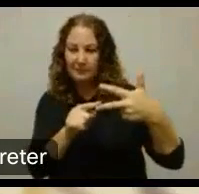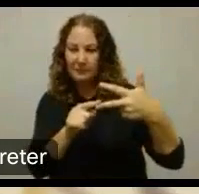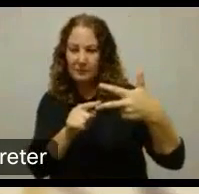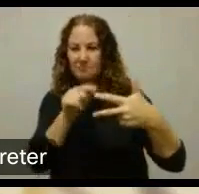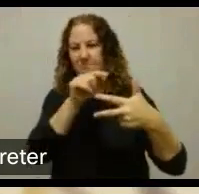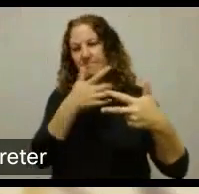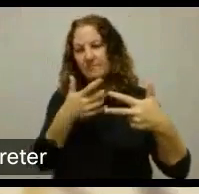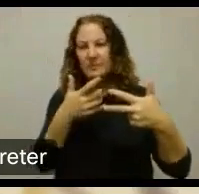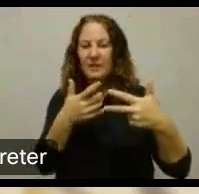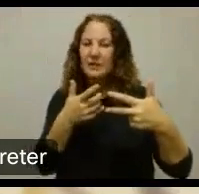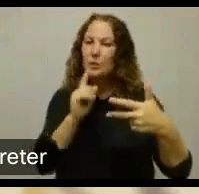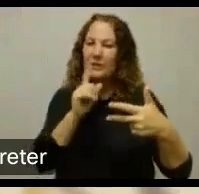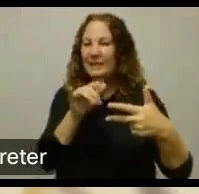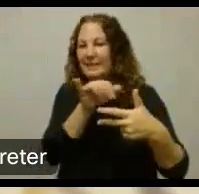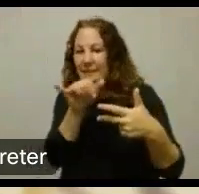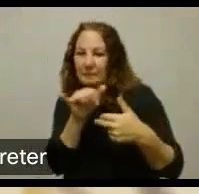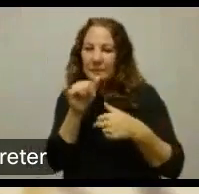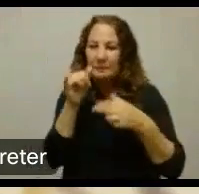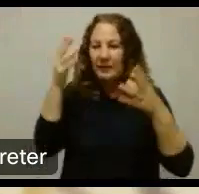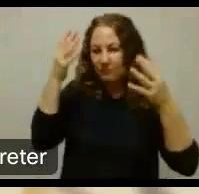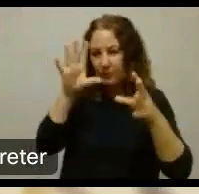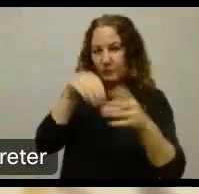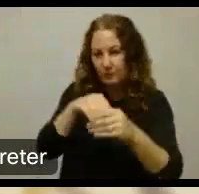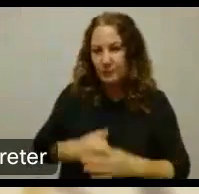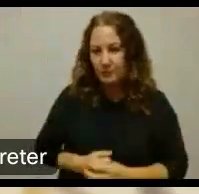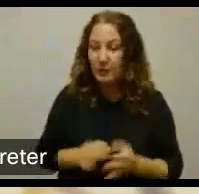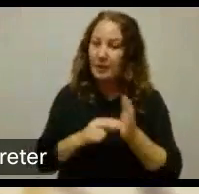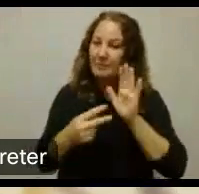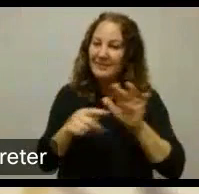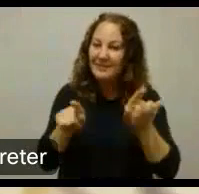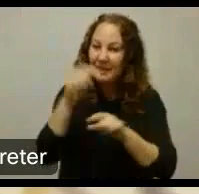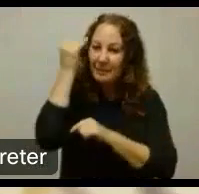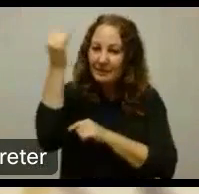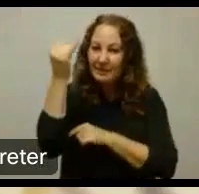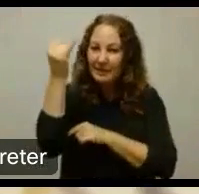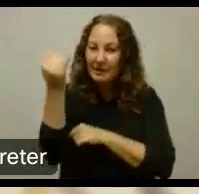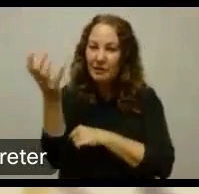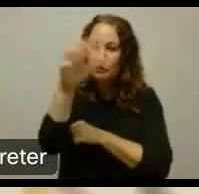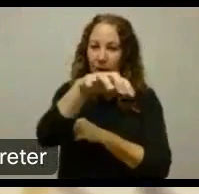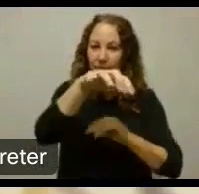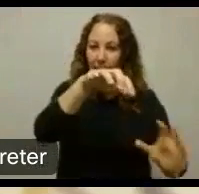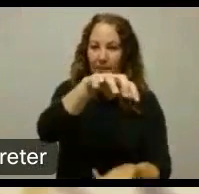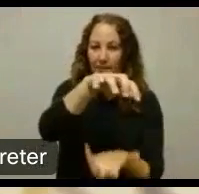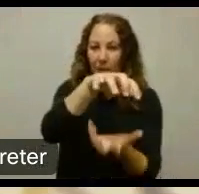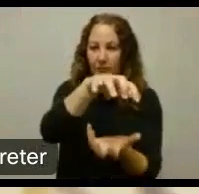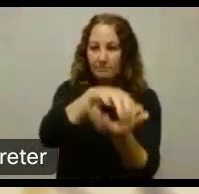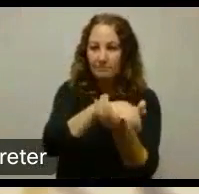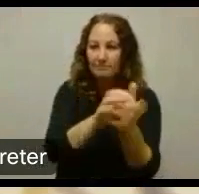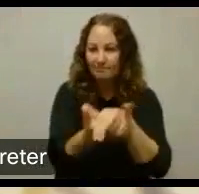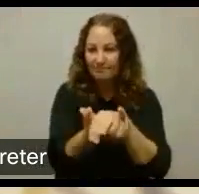other. They hold similar information. And so they're kind of like the top and bottom bun in a burger.